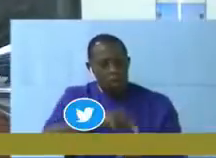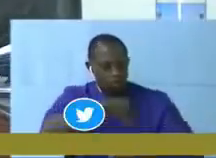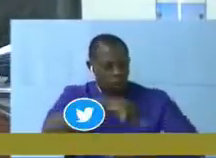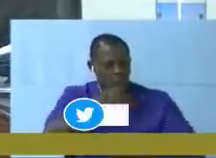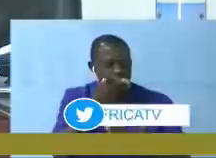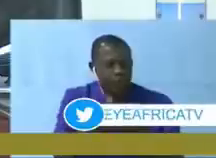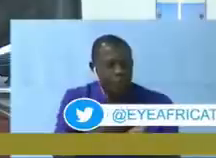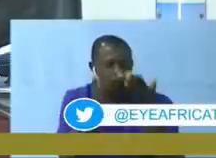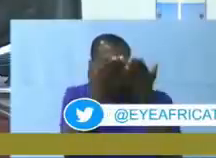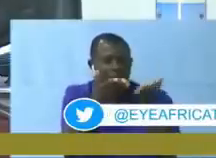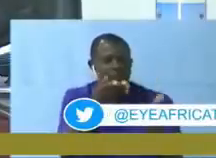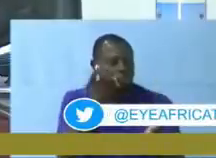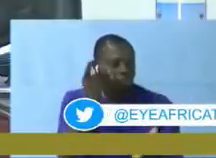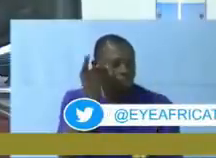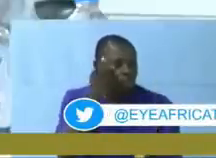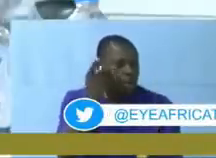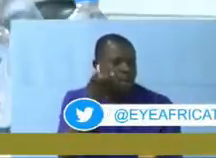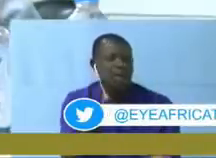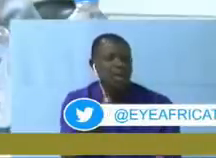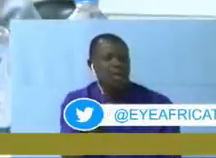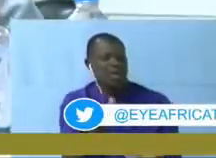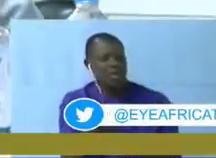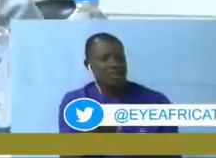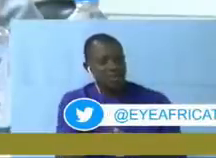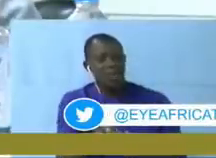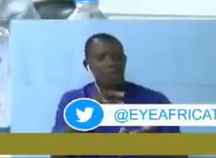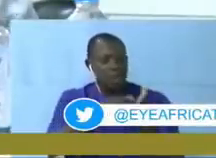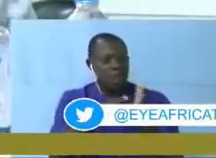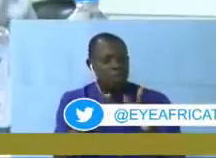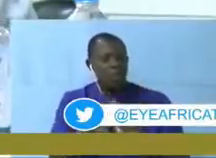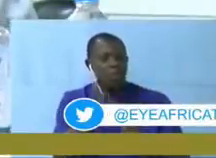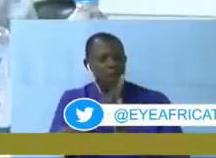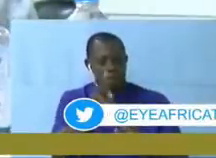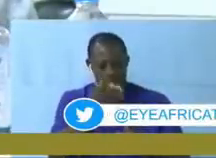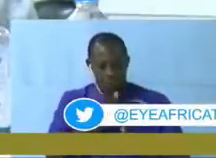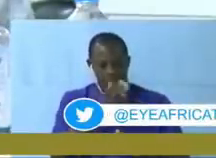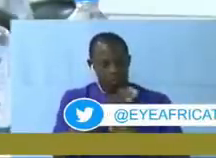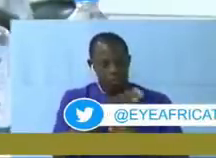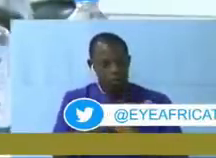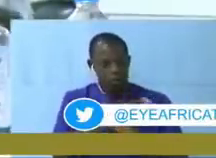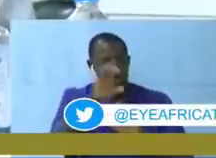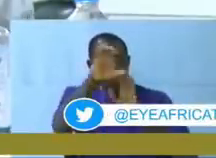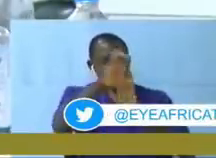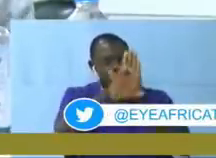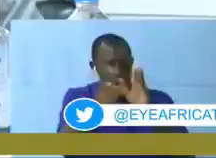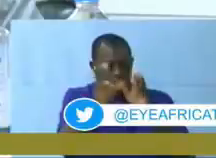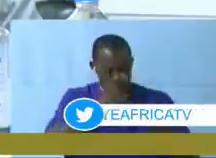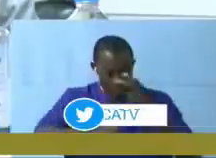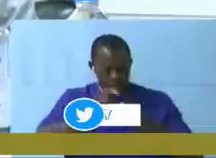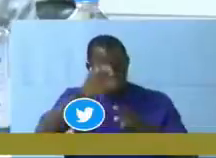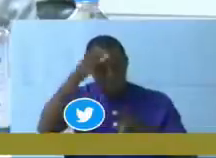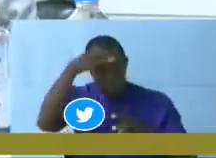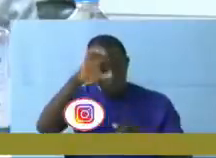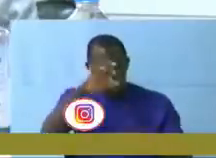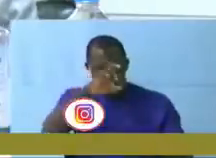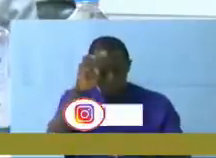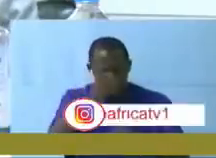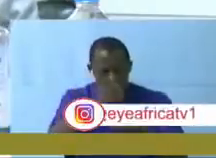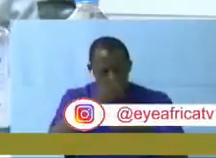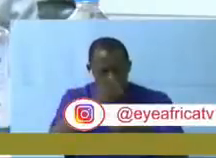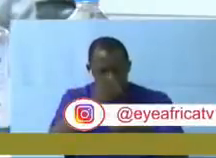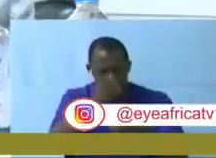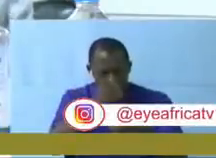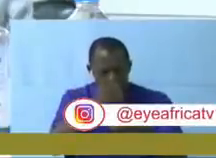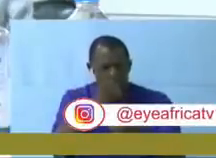rek mu ngi jëm ci walli li nga xamné ni loolu lañ sentu won ak liñ natone ak liñ mujjé sotandeku comme nim ko léré rek ci